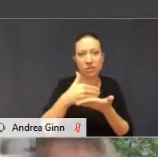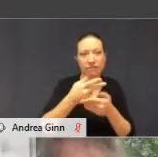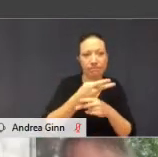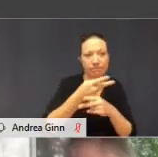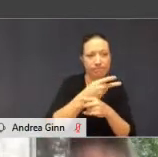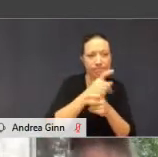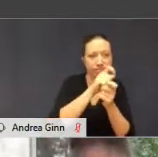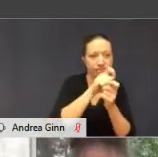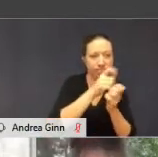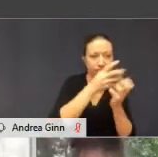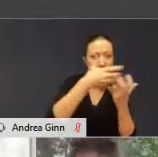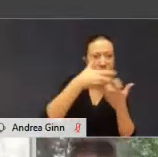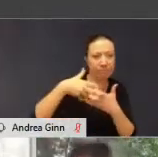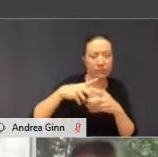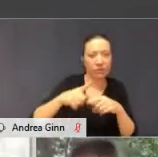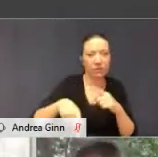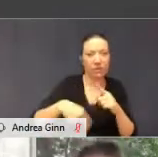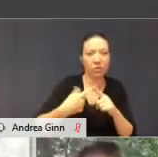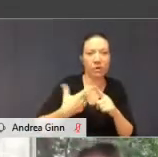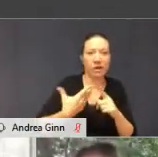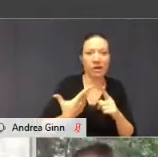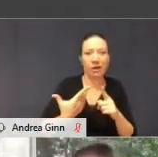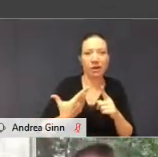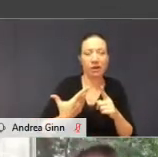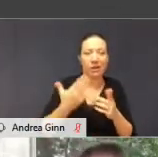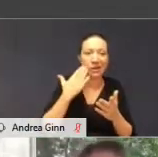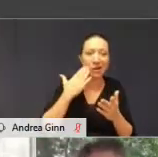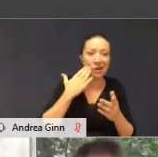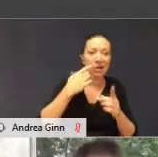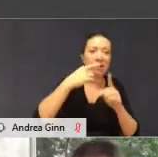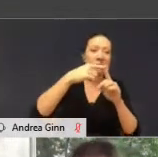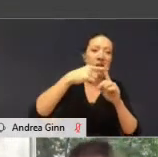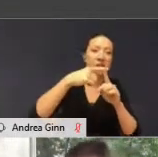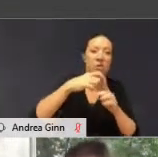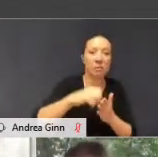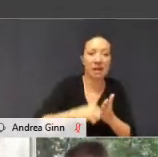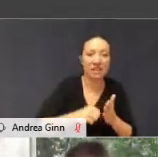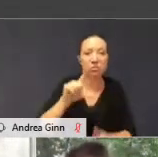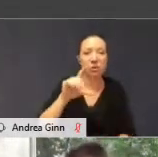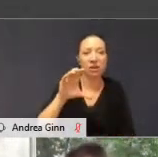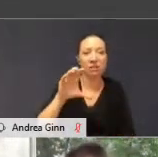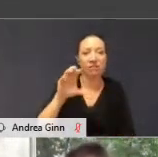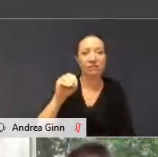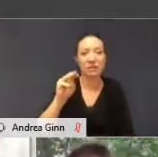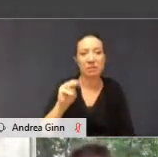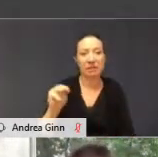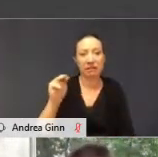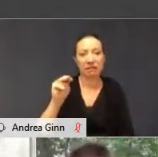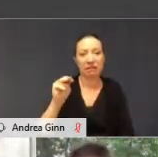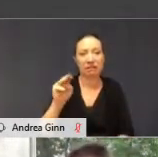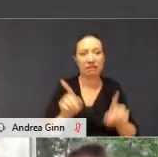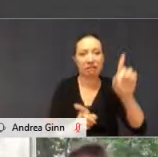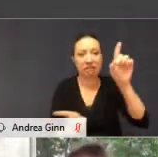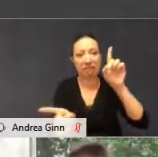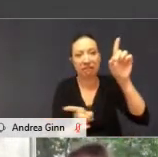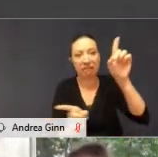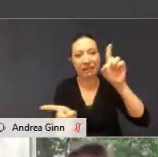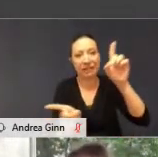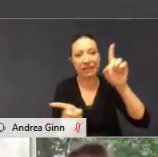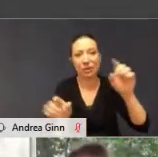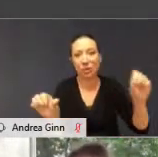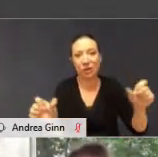when it's, plus or minus $150 million. And so we have scenarios for both. So right